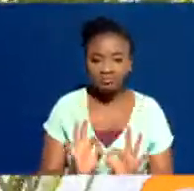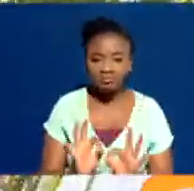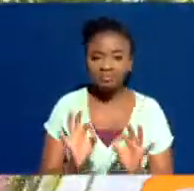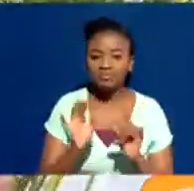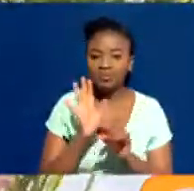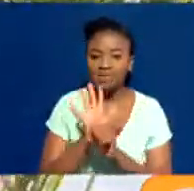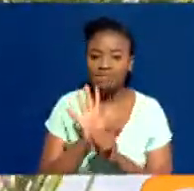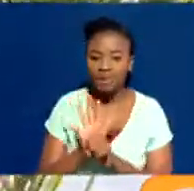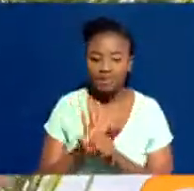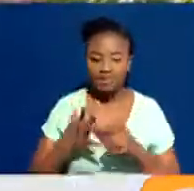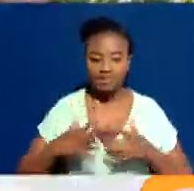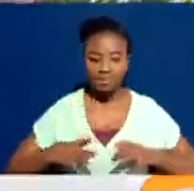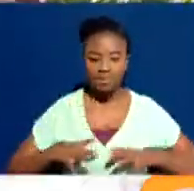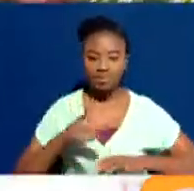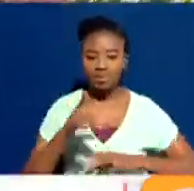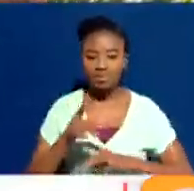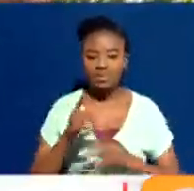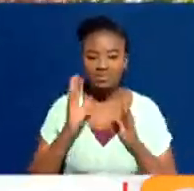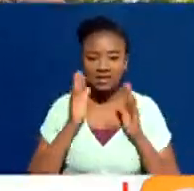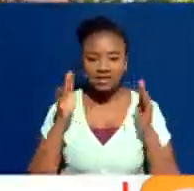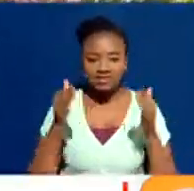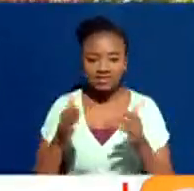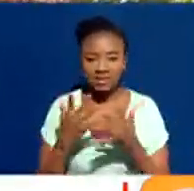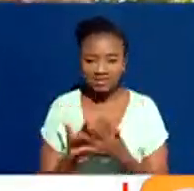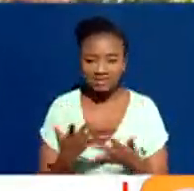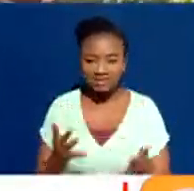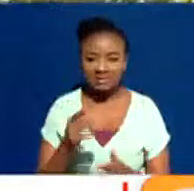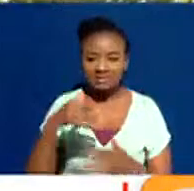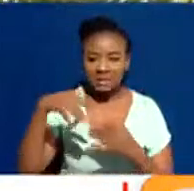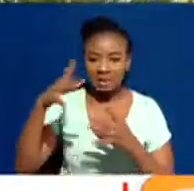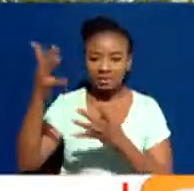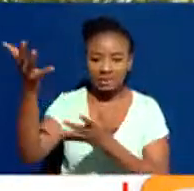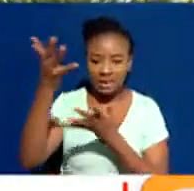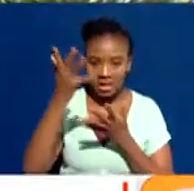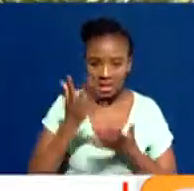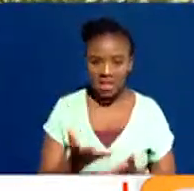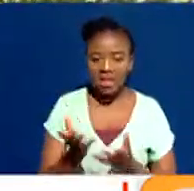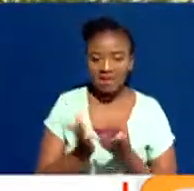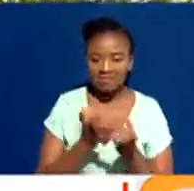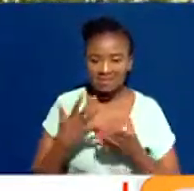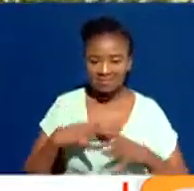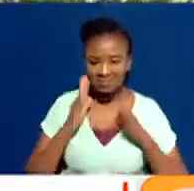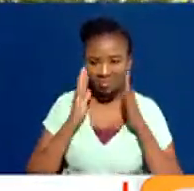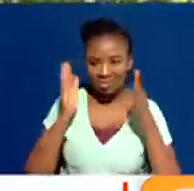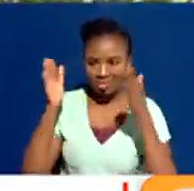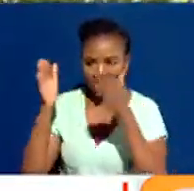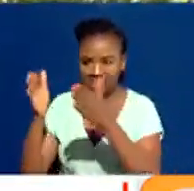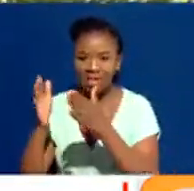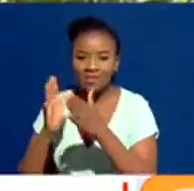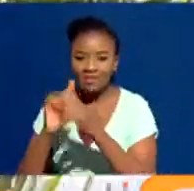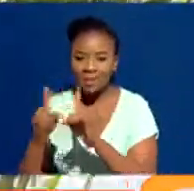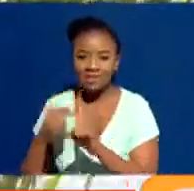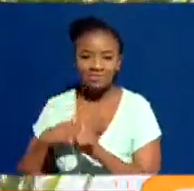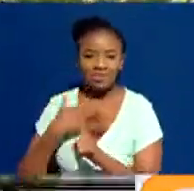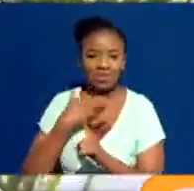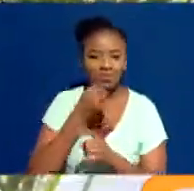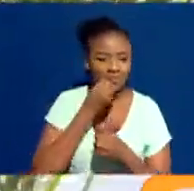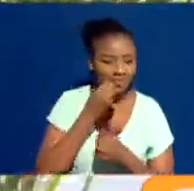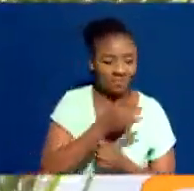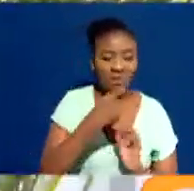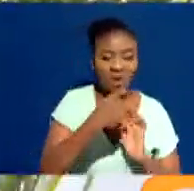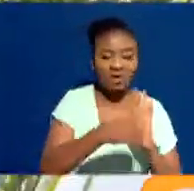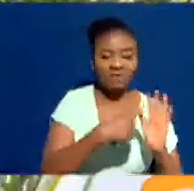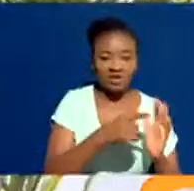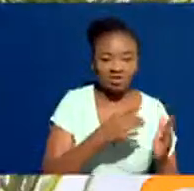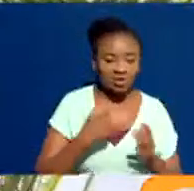the policy to favor products that are imported. I want to tell our industry that we are